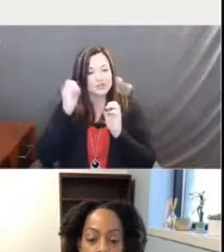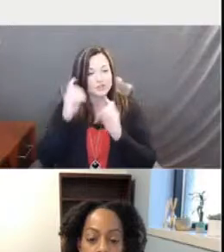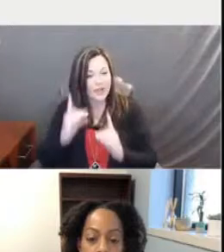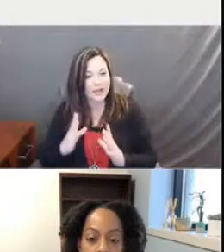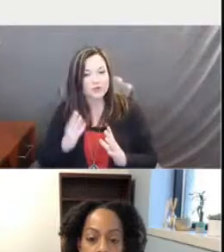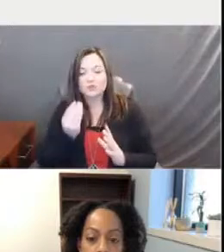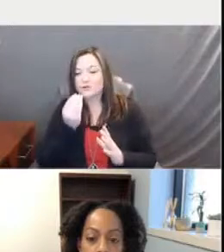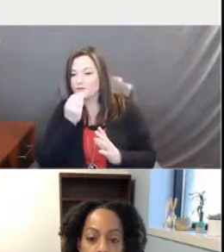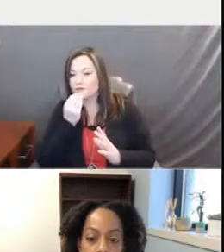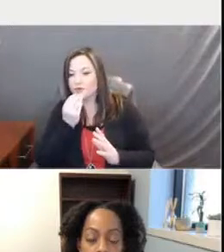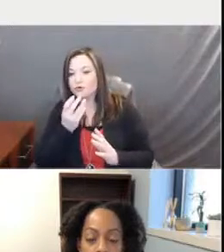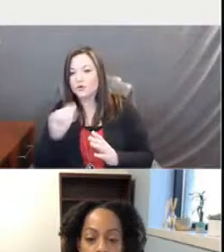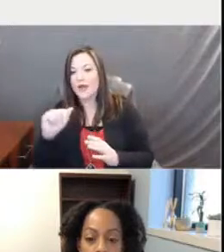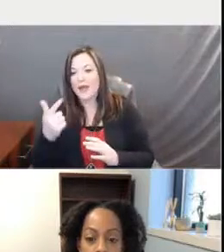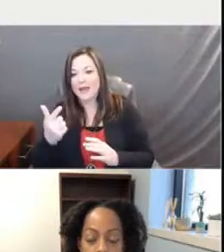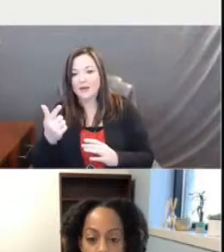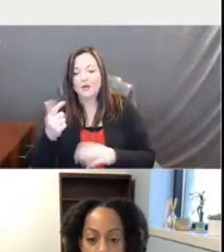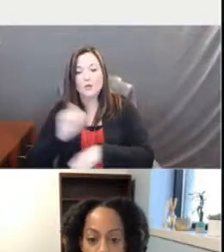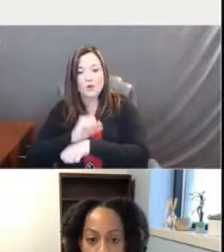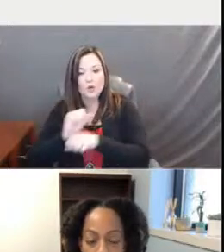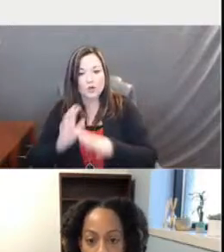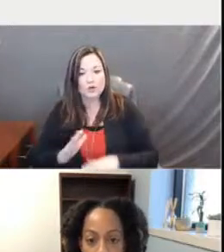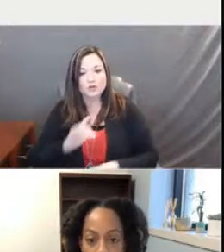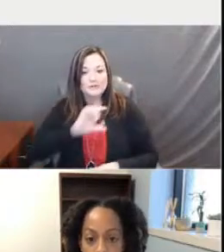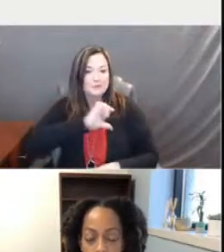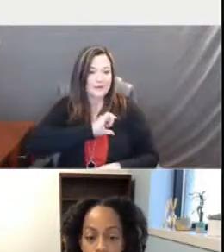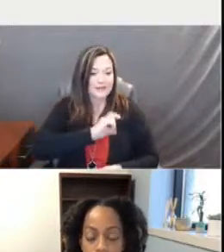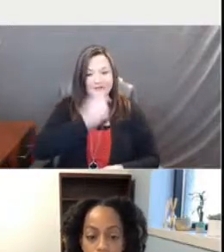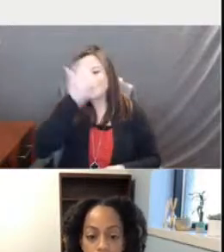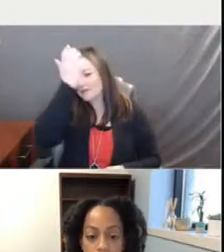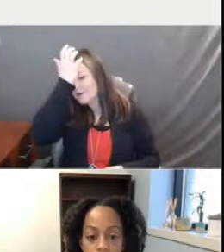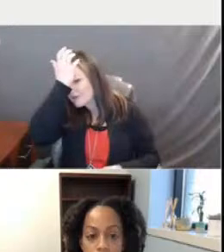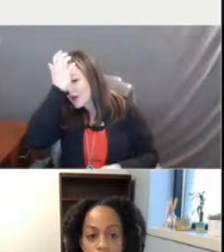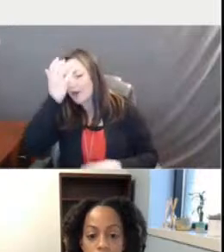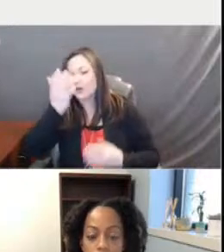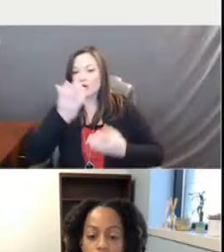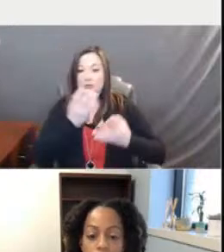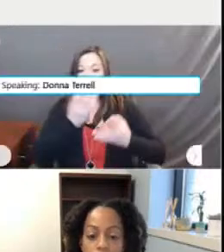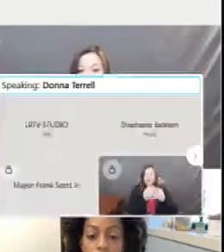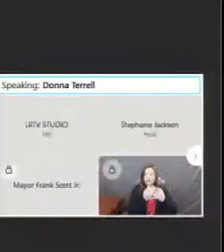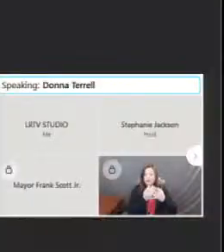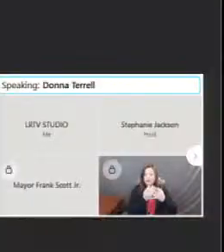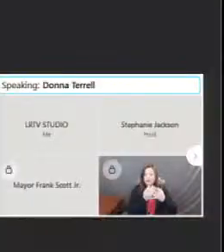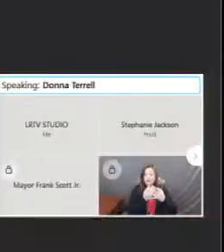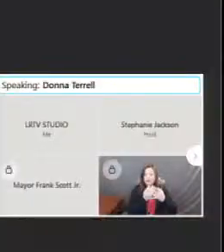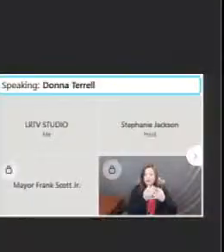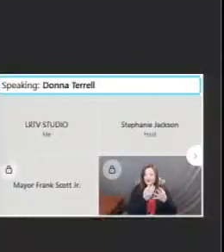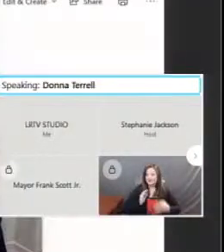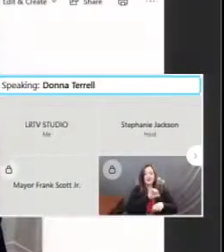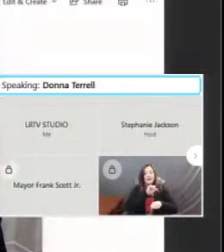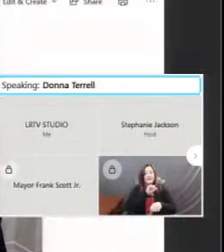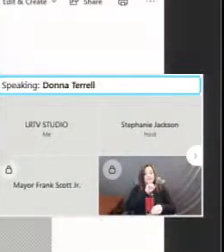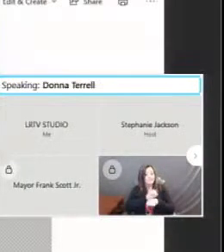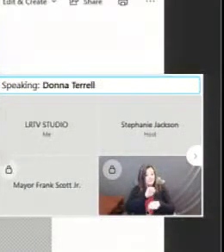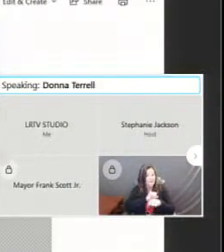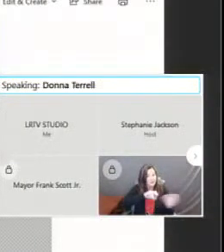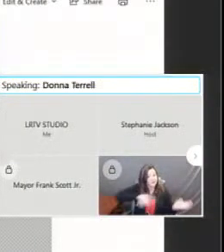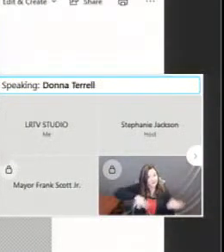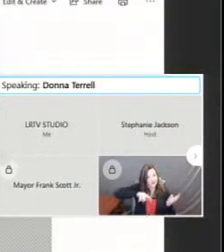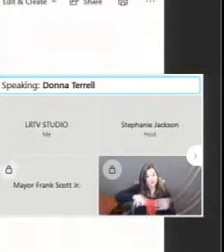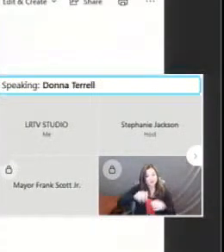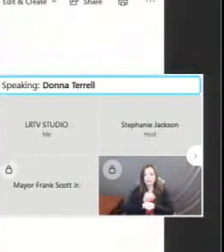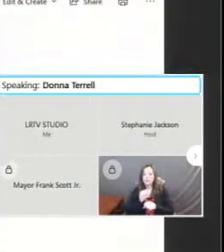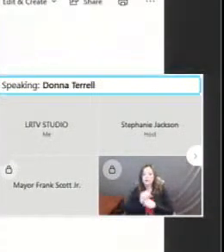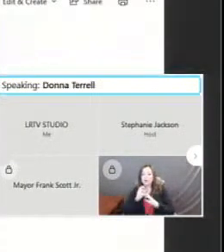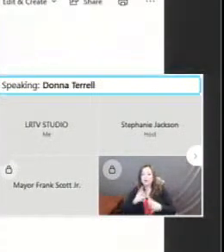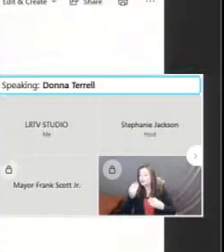and agricultural workers, firefighters, police, correctional staff, manufacturing workers, grocery store